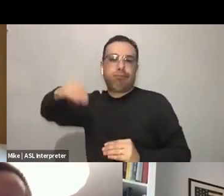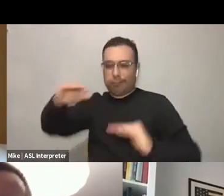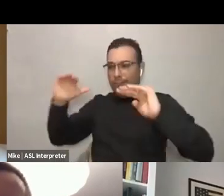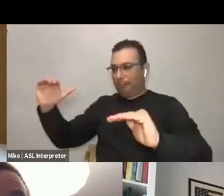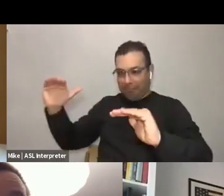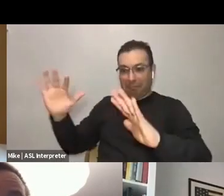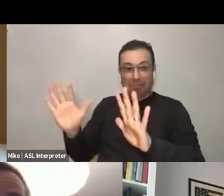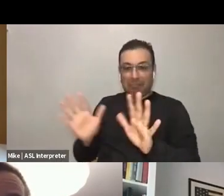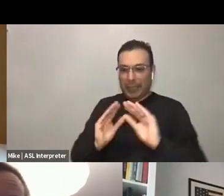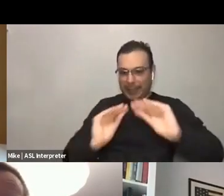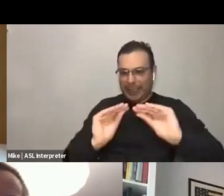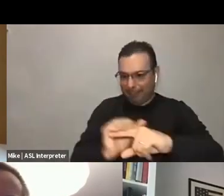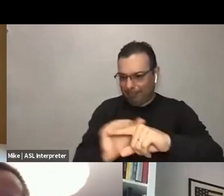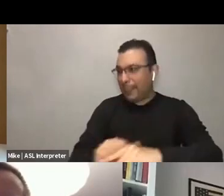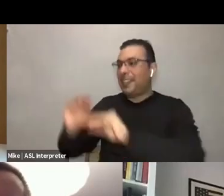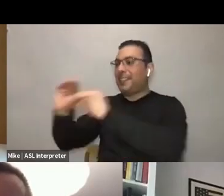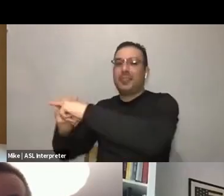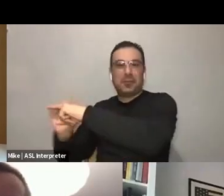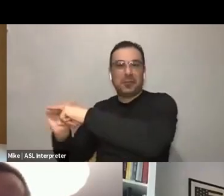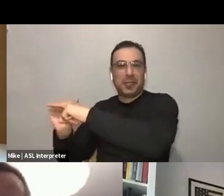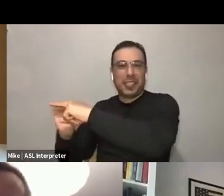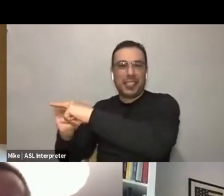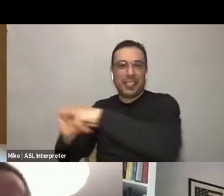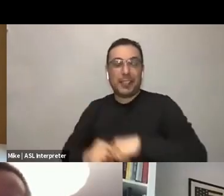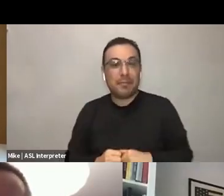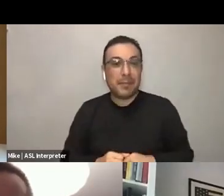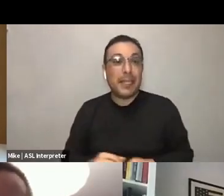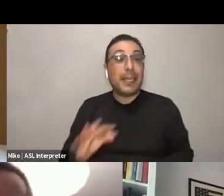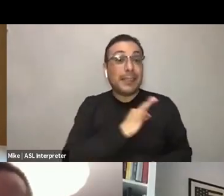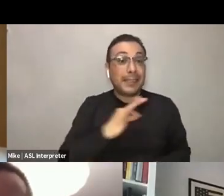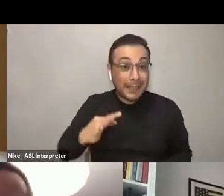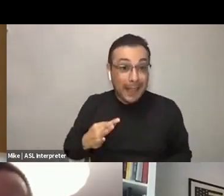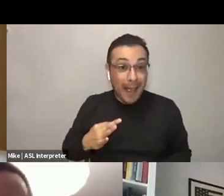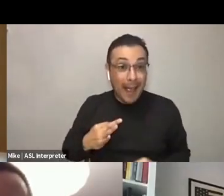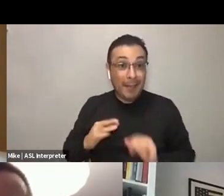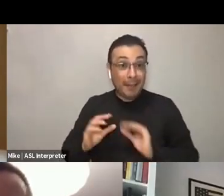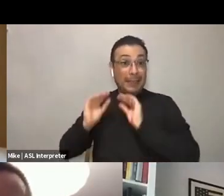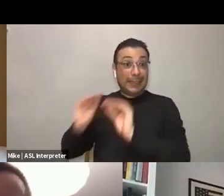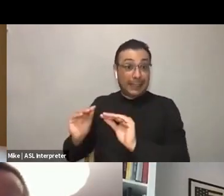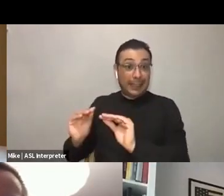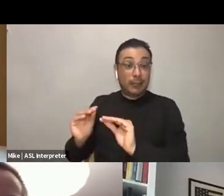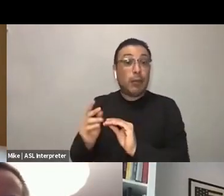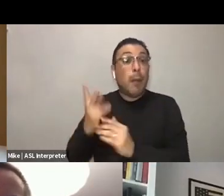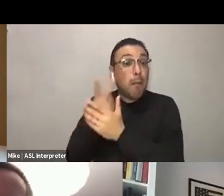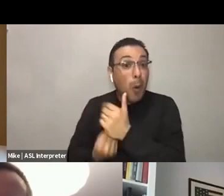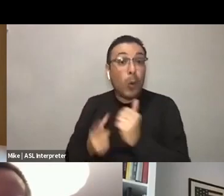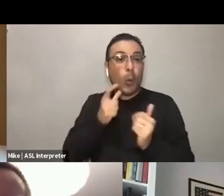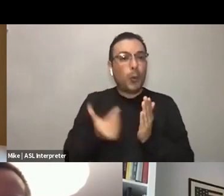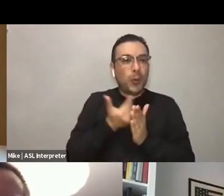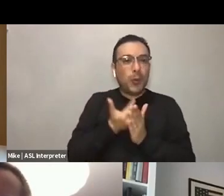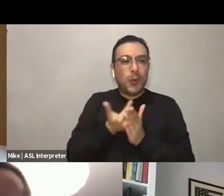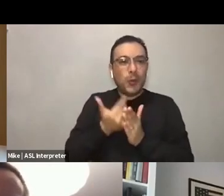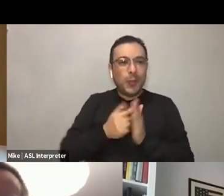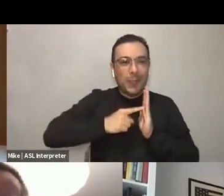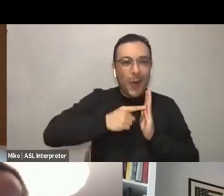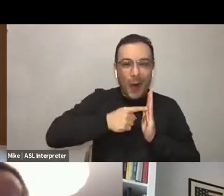staff of teaching artists is integrated as well with disabled teaching artists and non-disabled teaching artists. But for us,